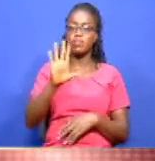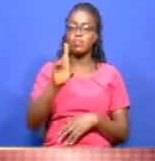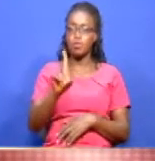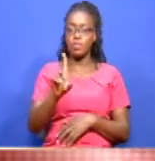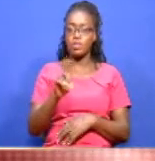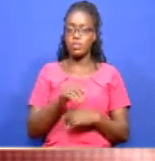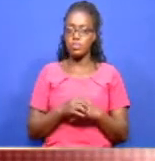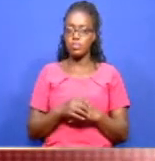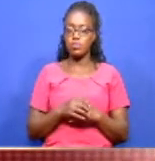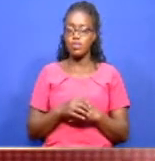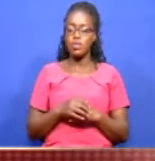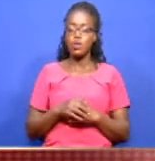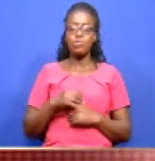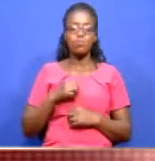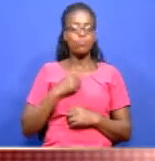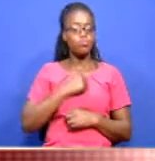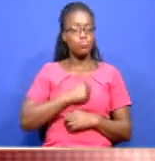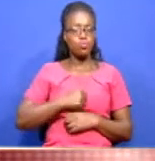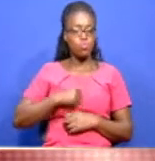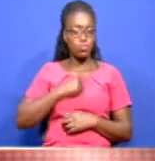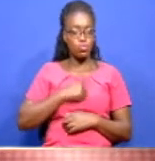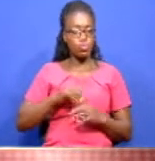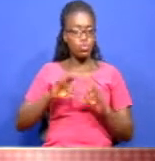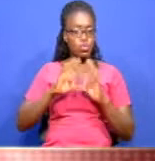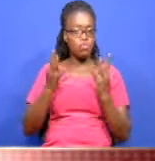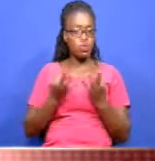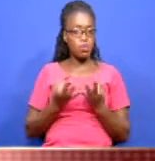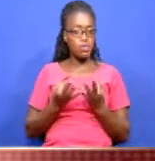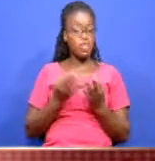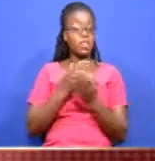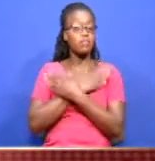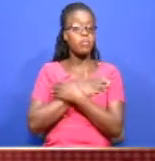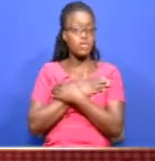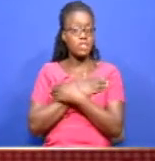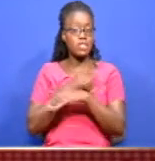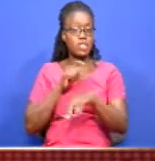Our hearts go out to the family and friends during this time of grief.